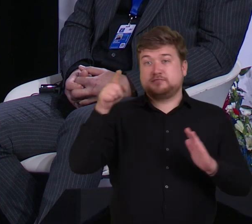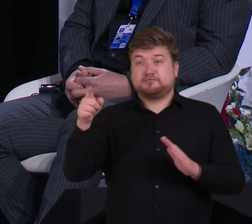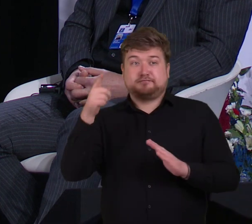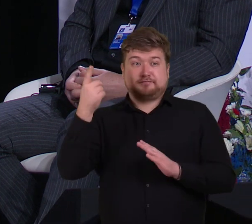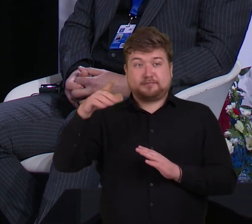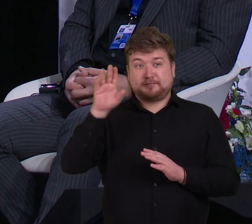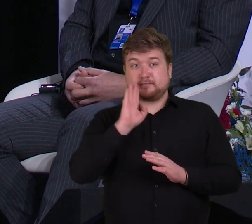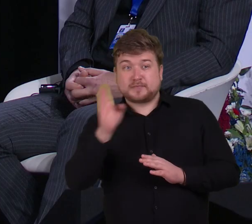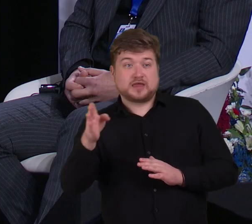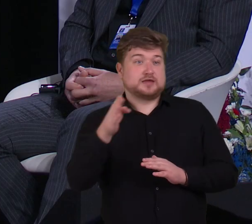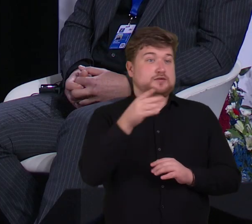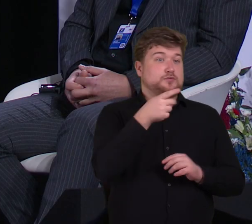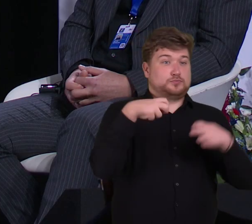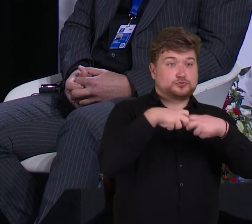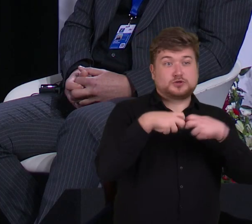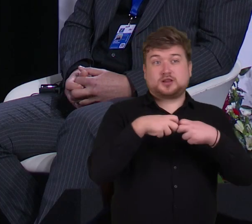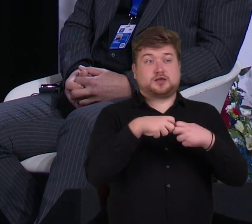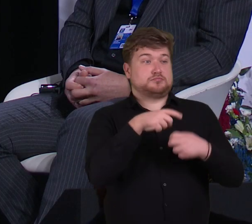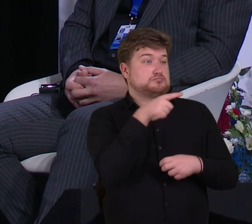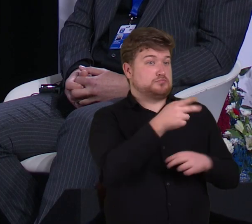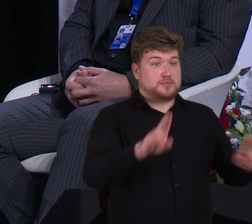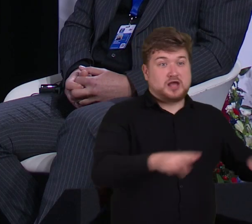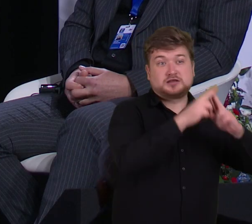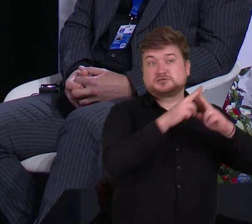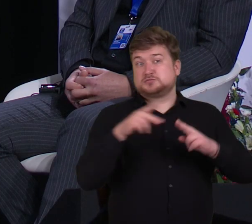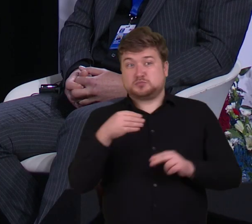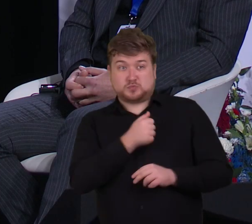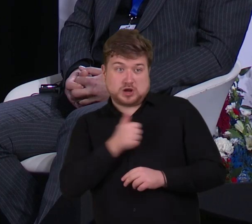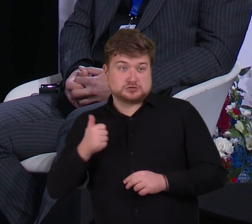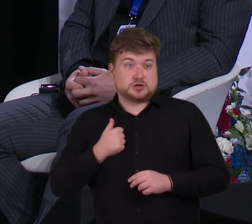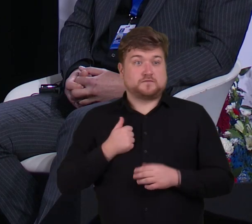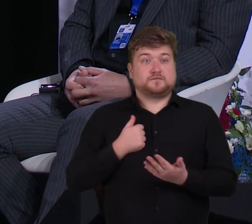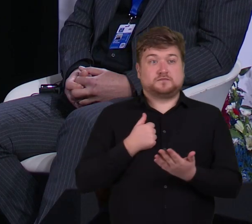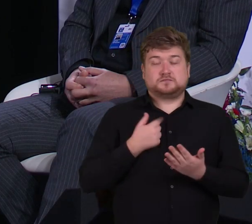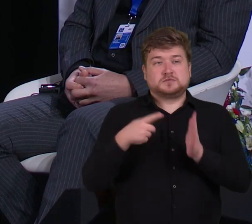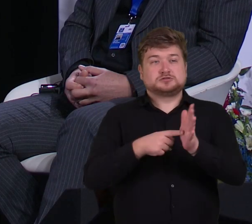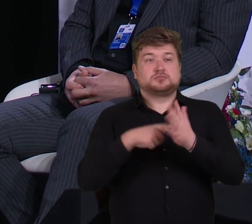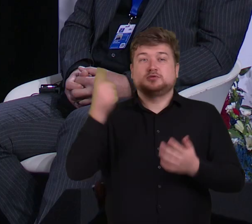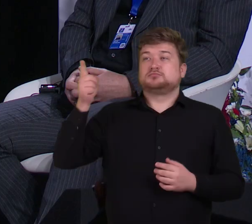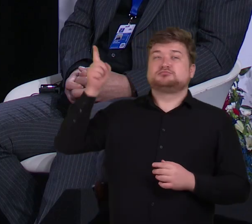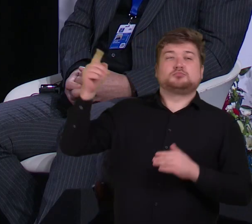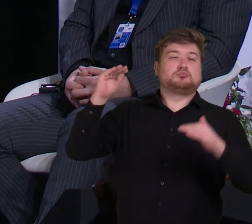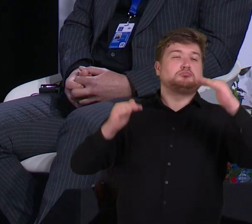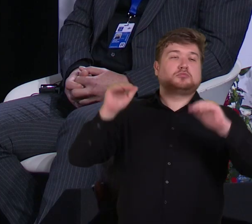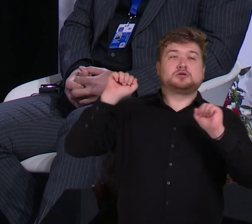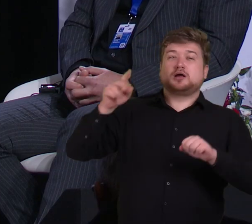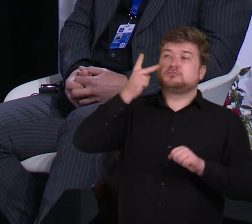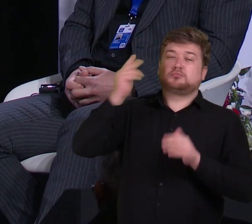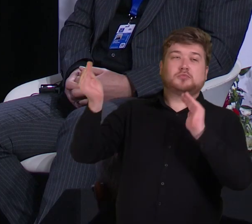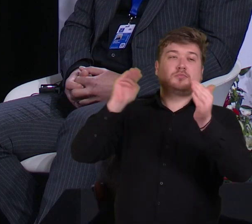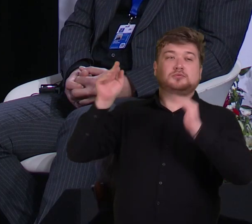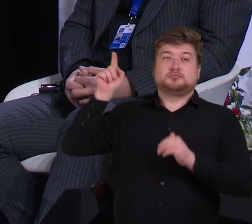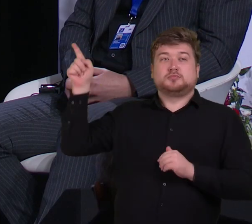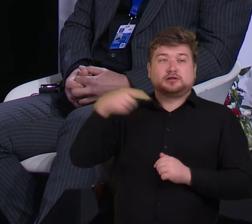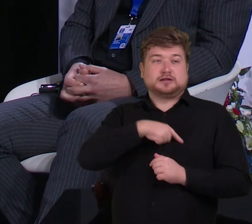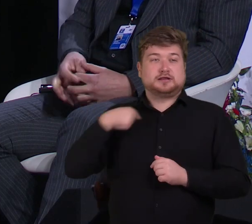in China, to mega cities in Asia, we have none of that. Most member states cannot muster as